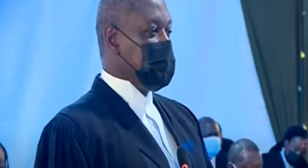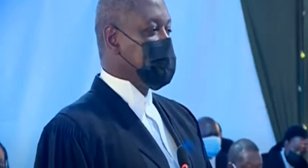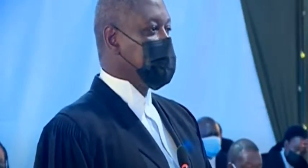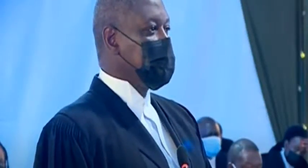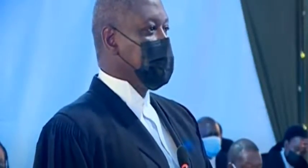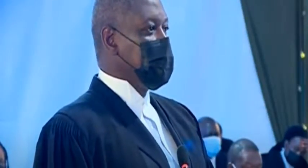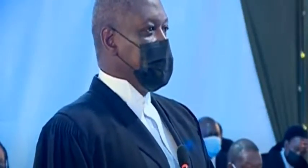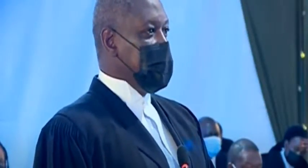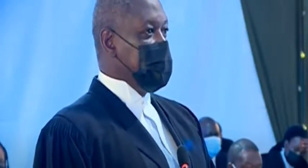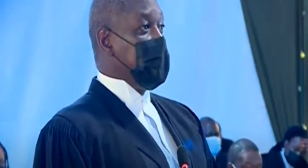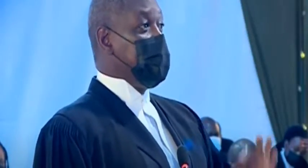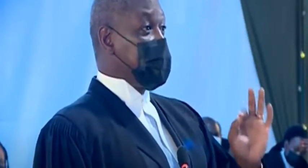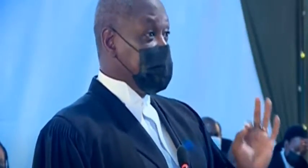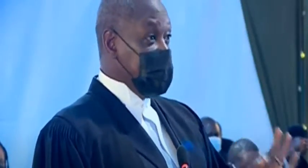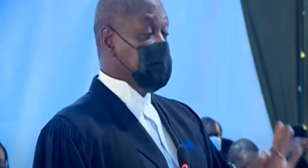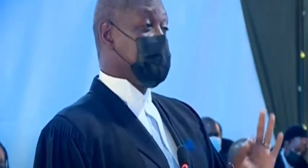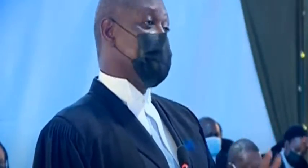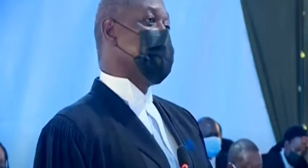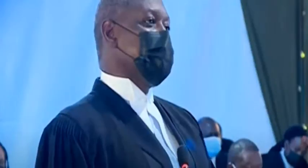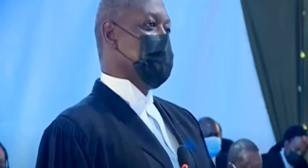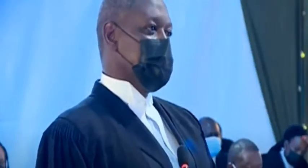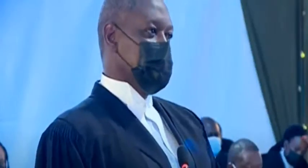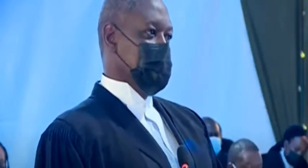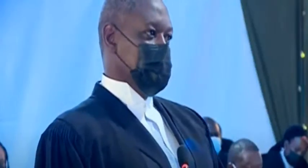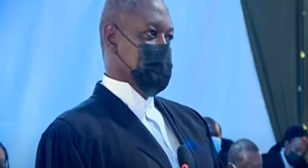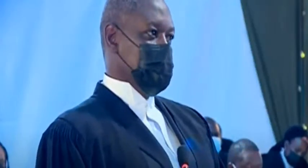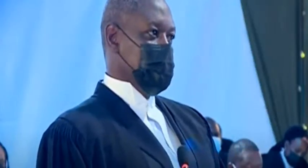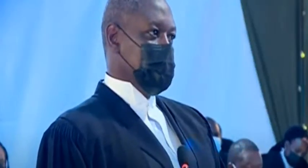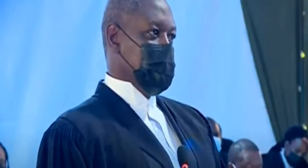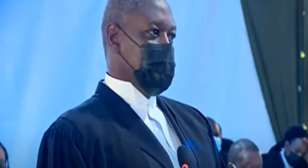today, my lords, we have a presidential system,